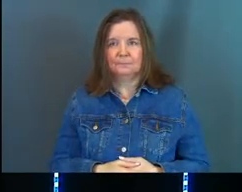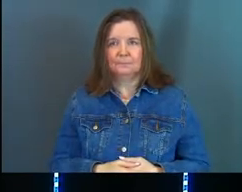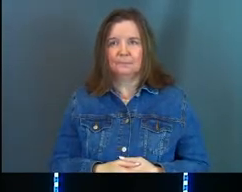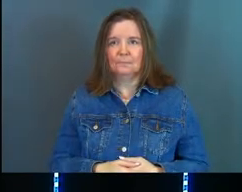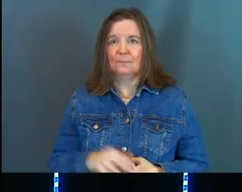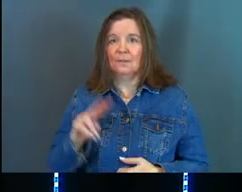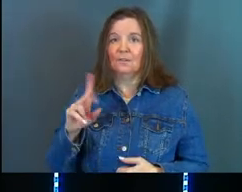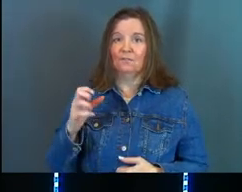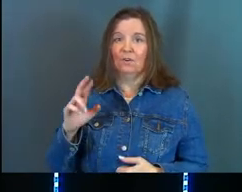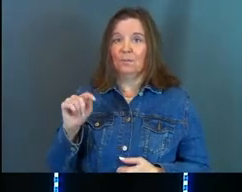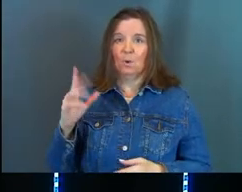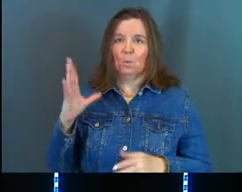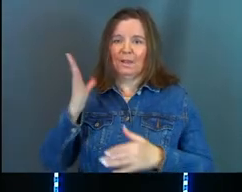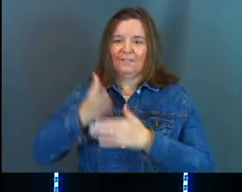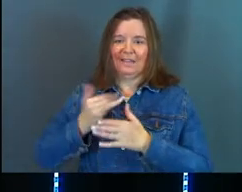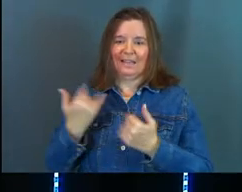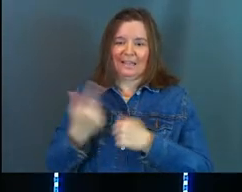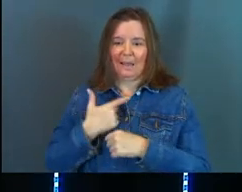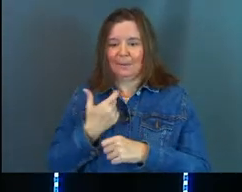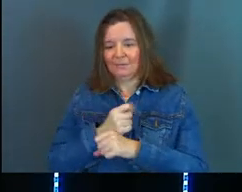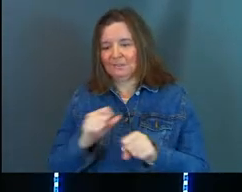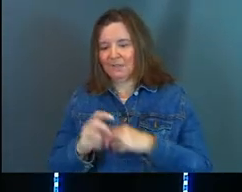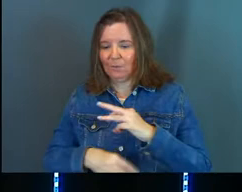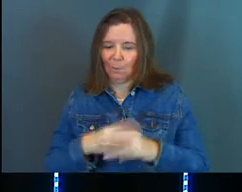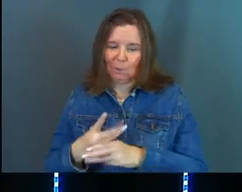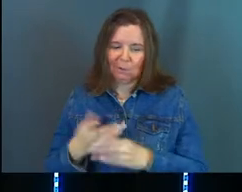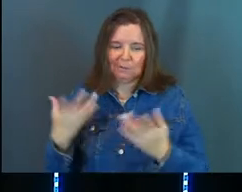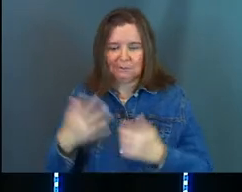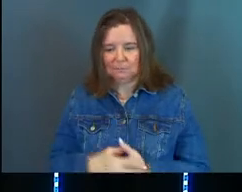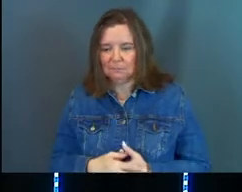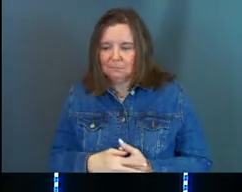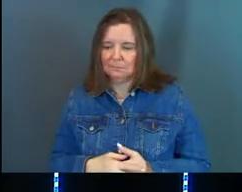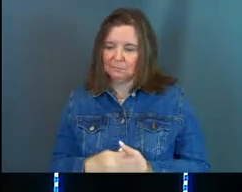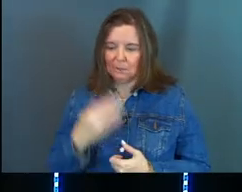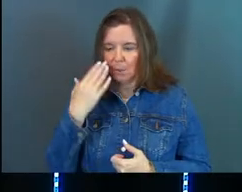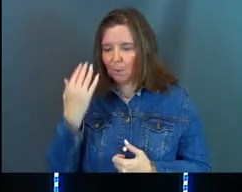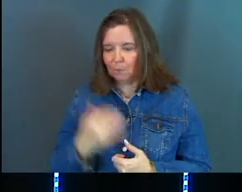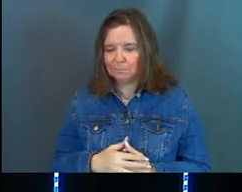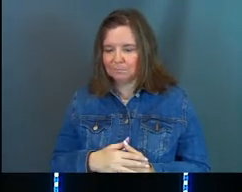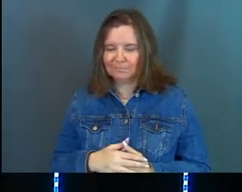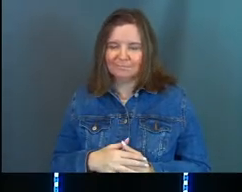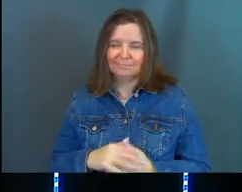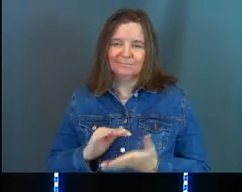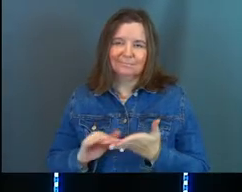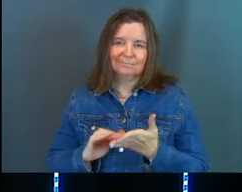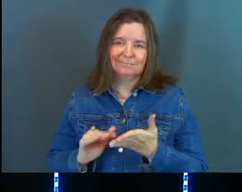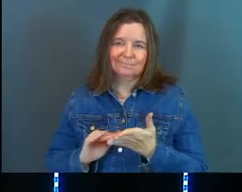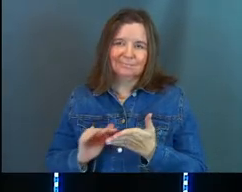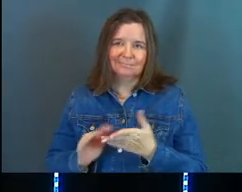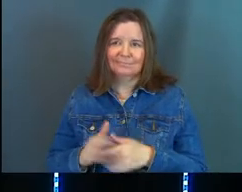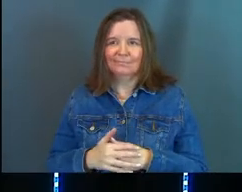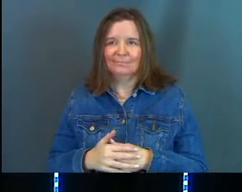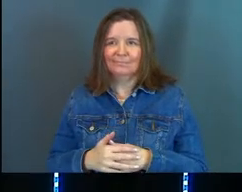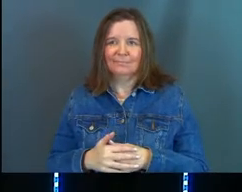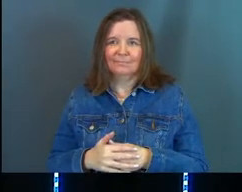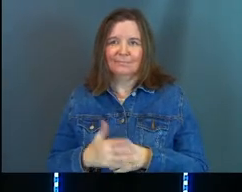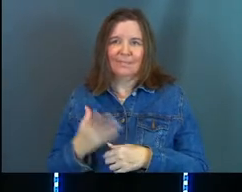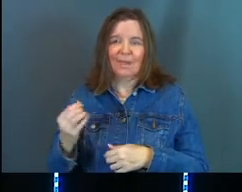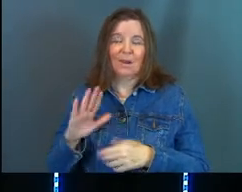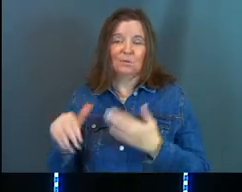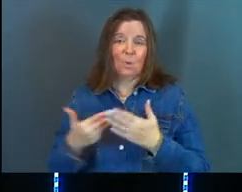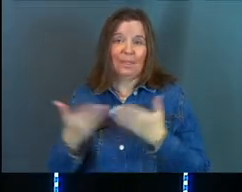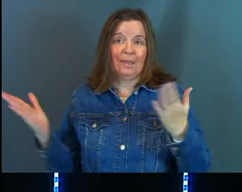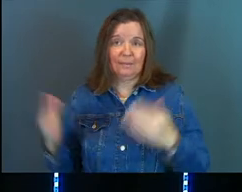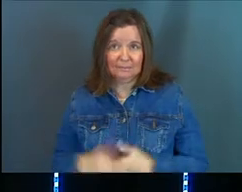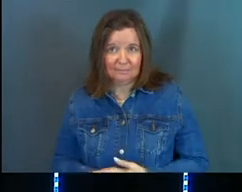think Voldemort's going to invade that day, and I'm going to have to save the world, and, you know, dual cores and all that kind of stuff, and it's a